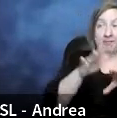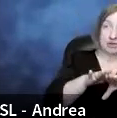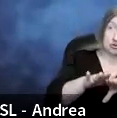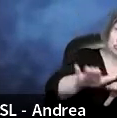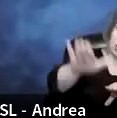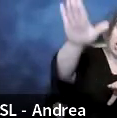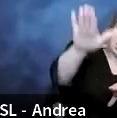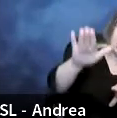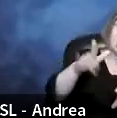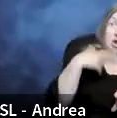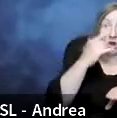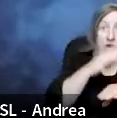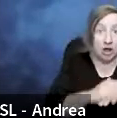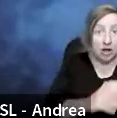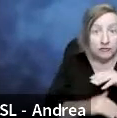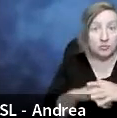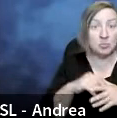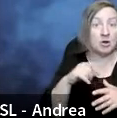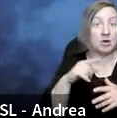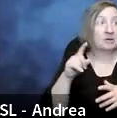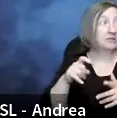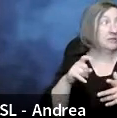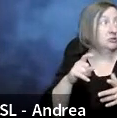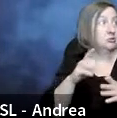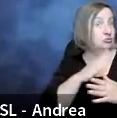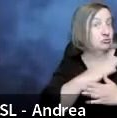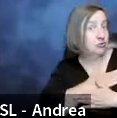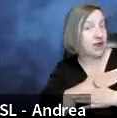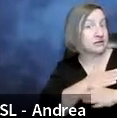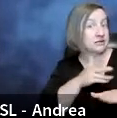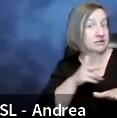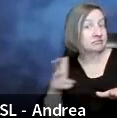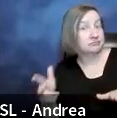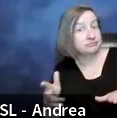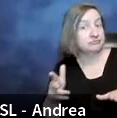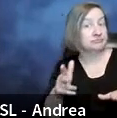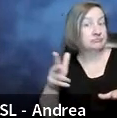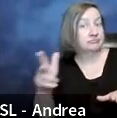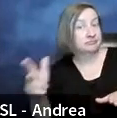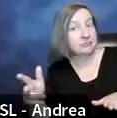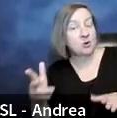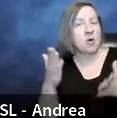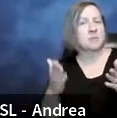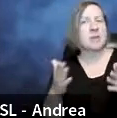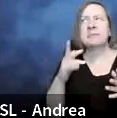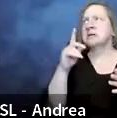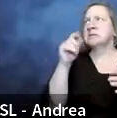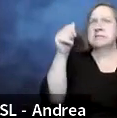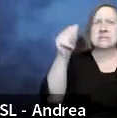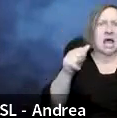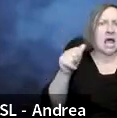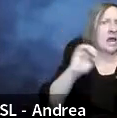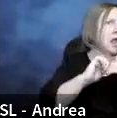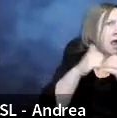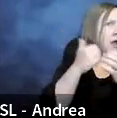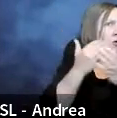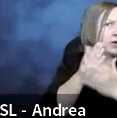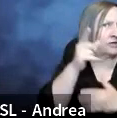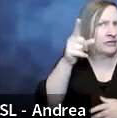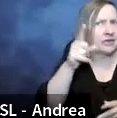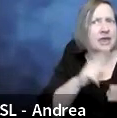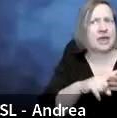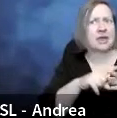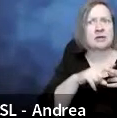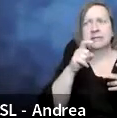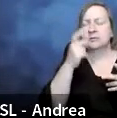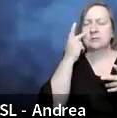gradient, the comfort level? Does there need to be rest points? Or could it be looking at things like wayfinding? Is it